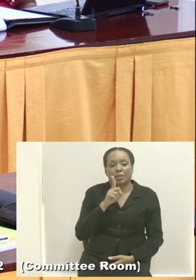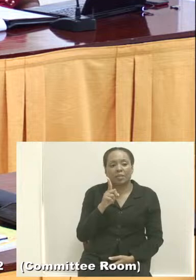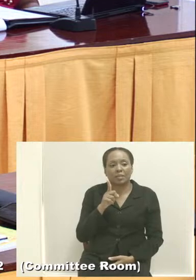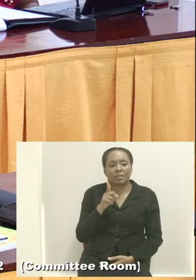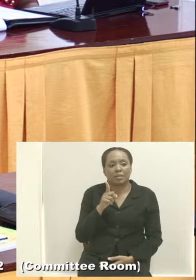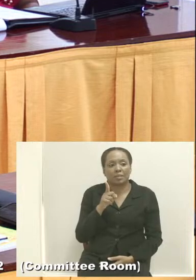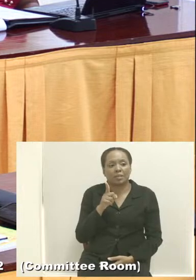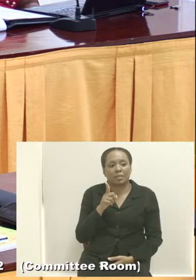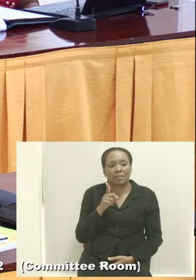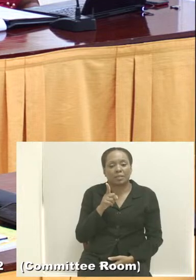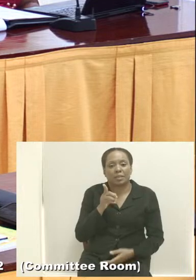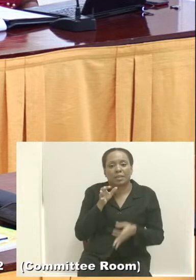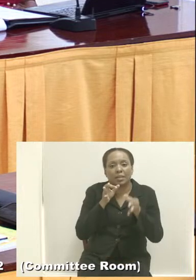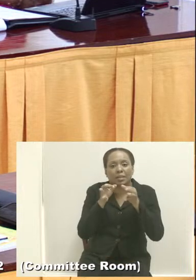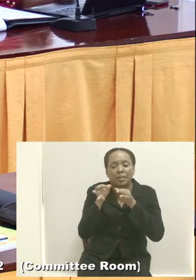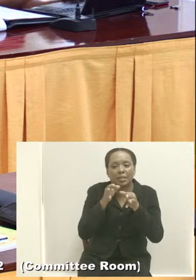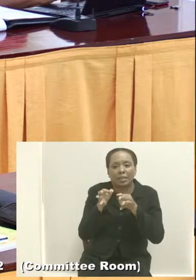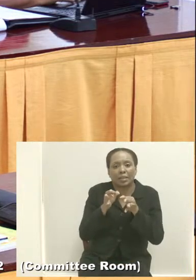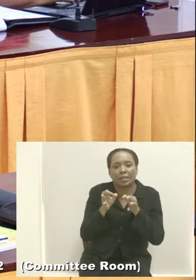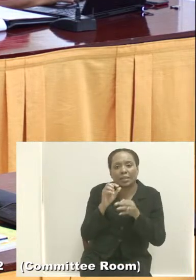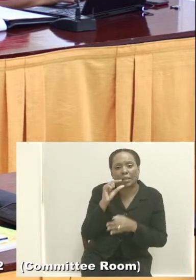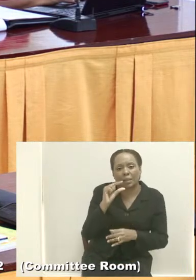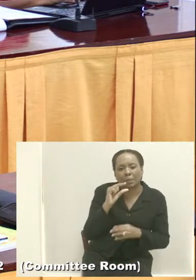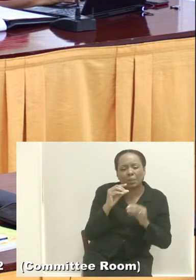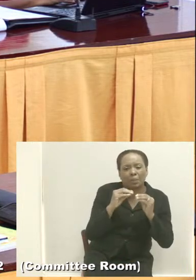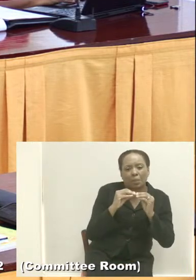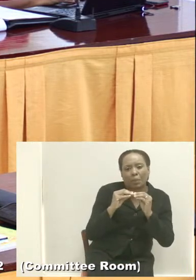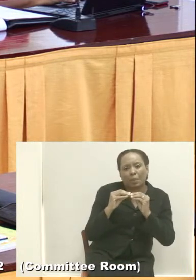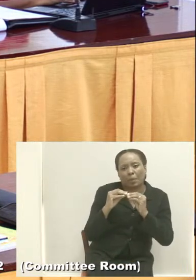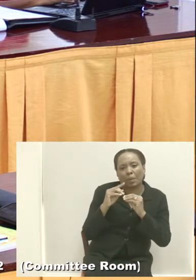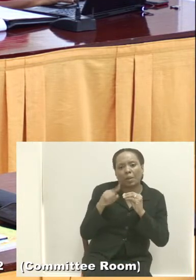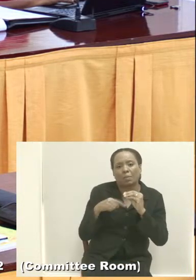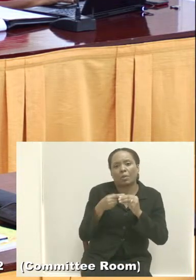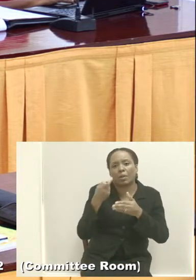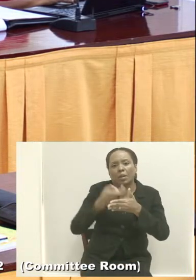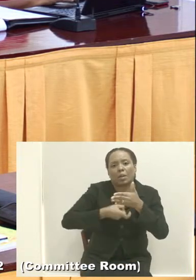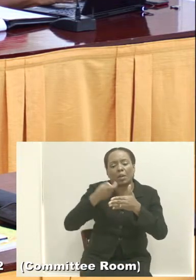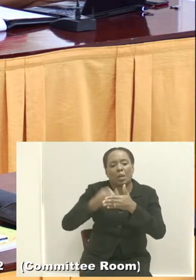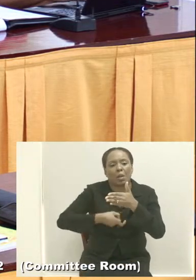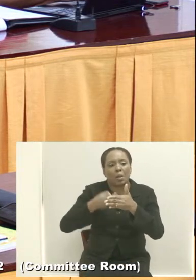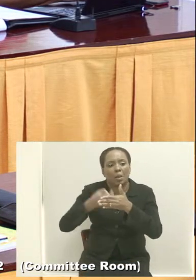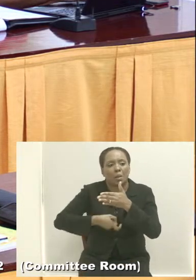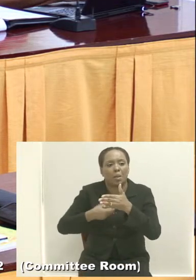price increases that you have seen in recent times.